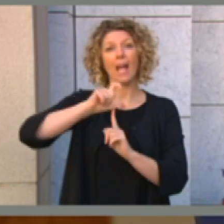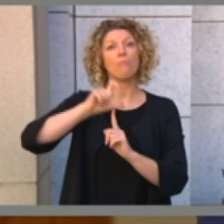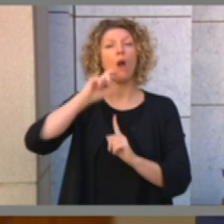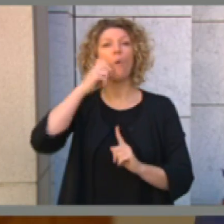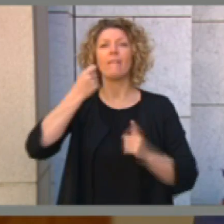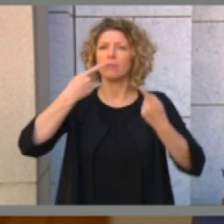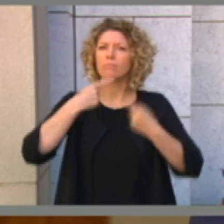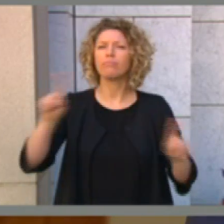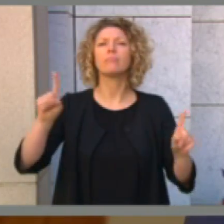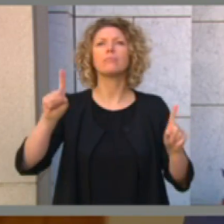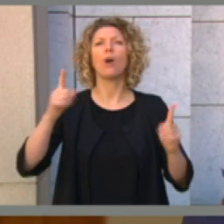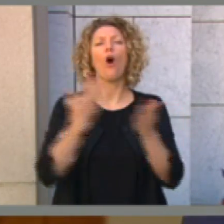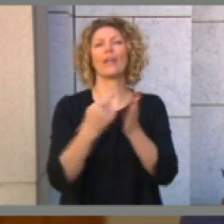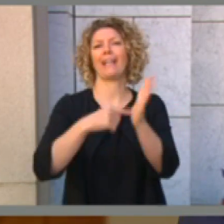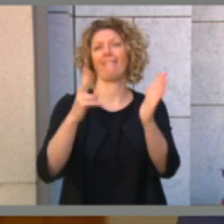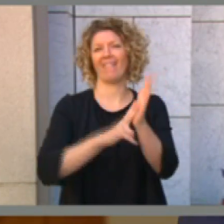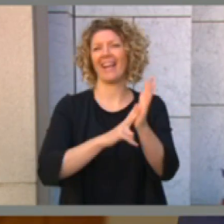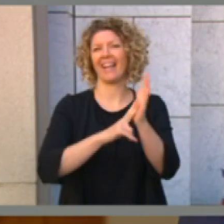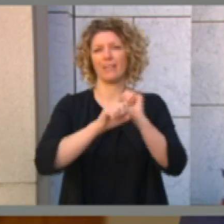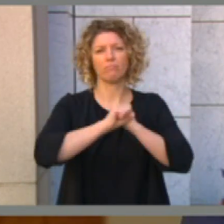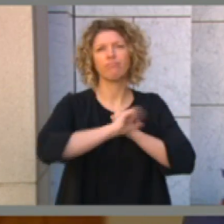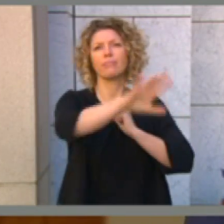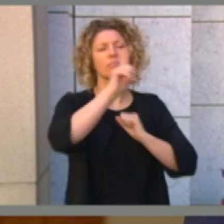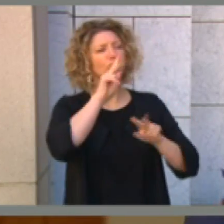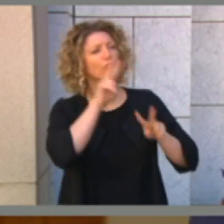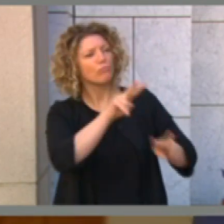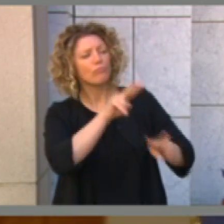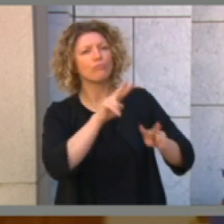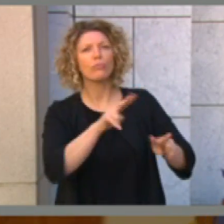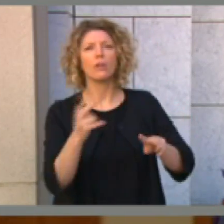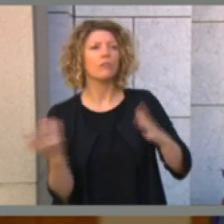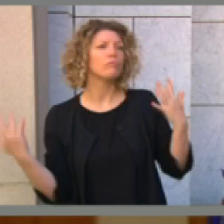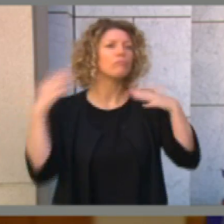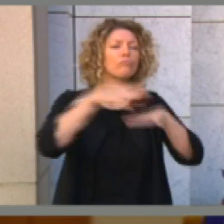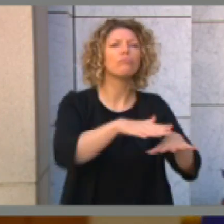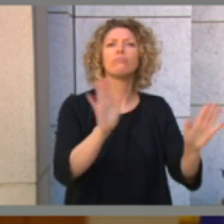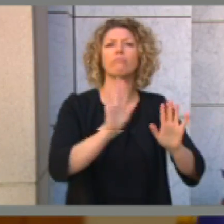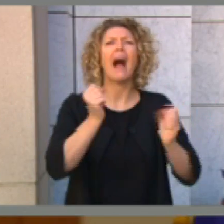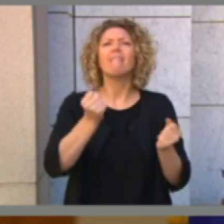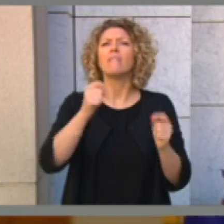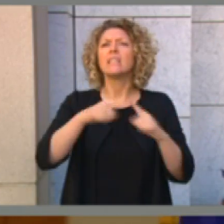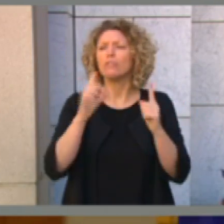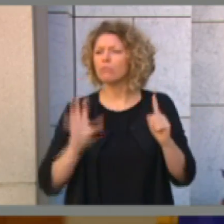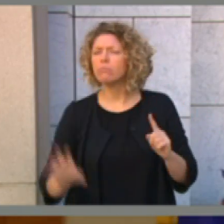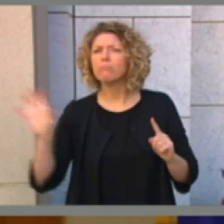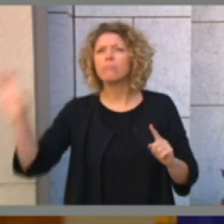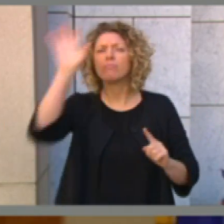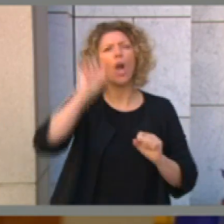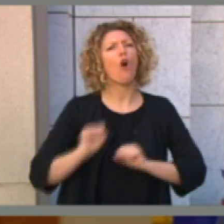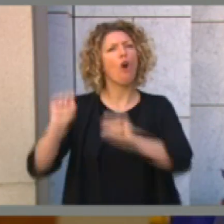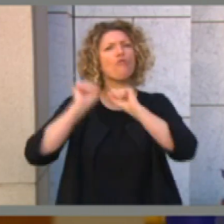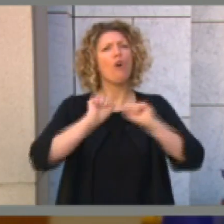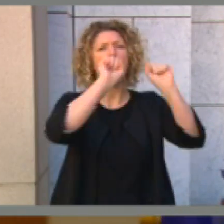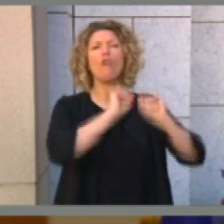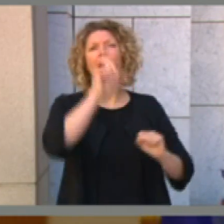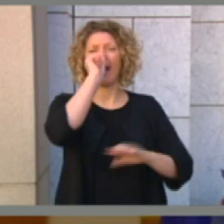Memorial. States and territories may also do one without public gatherings as well, which can also be available for broadcast,